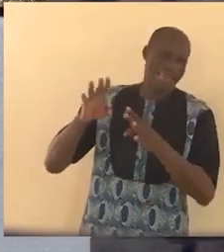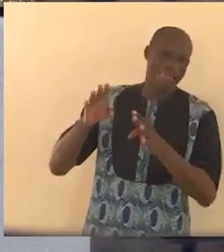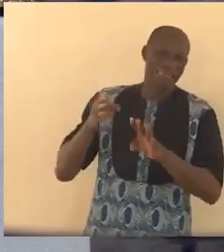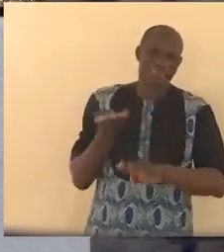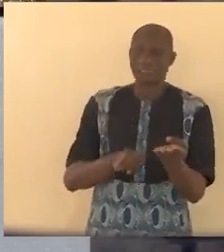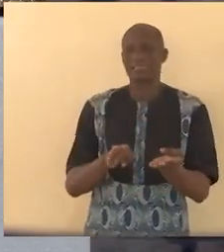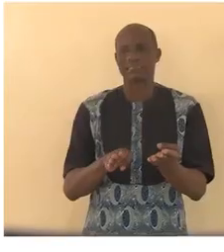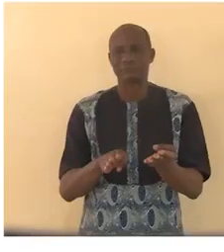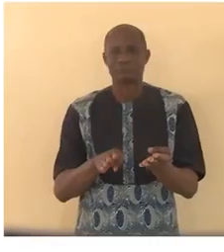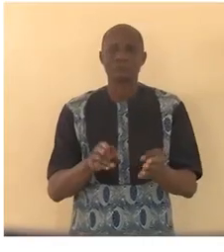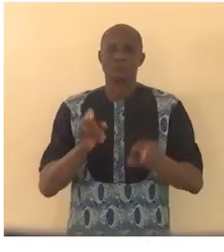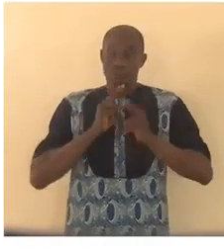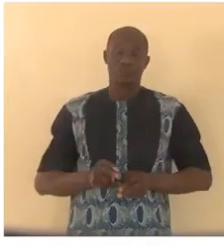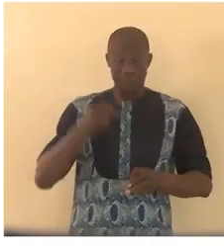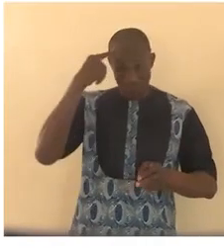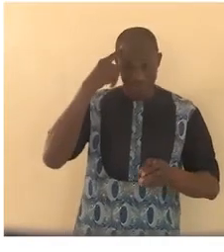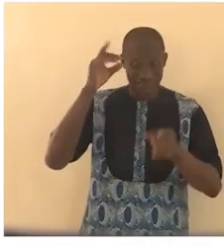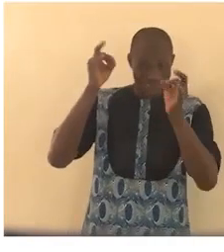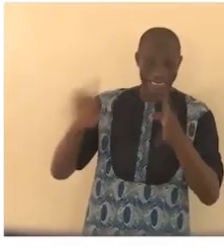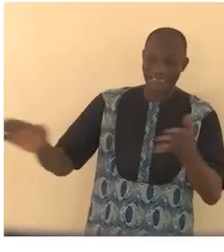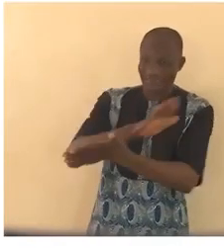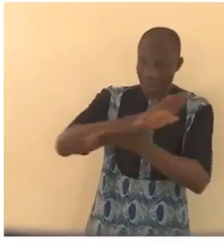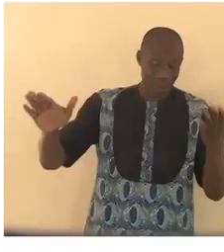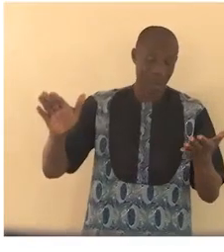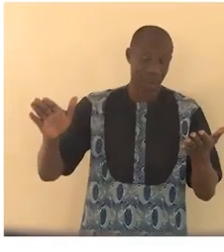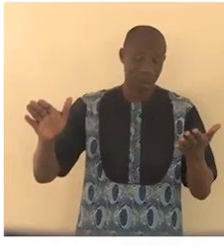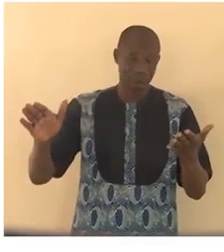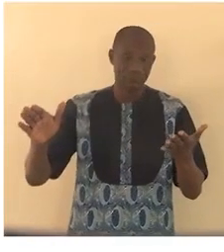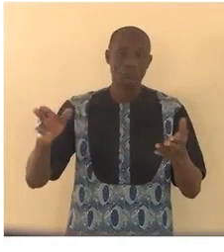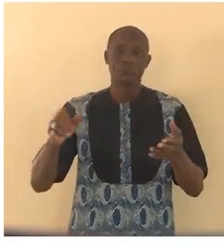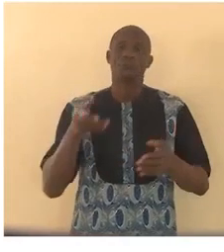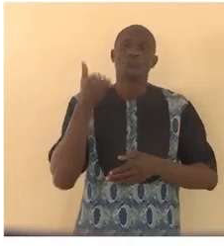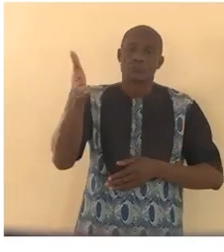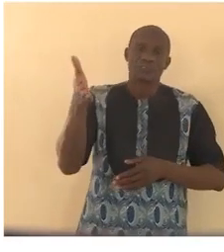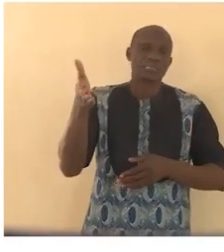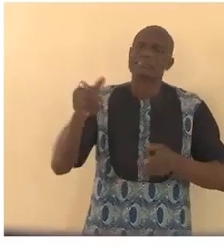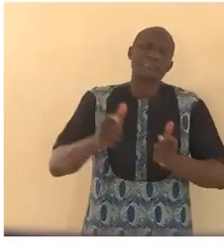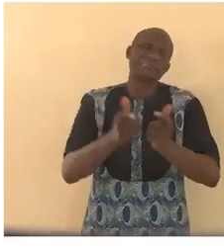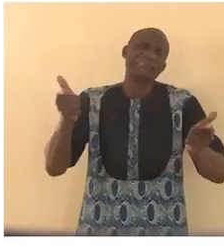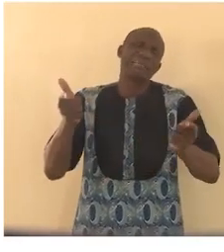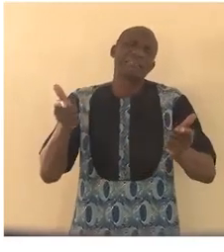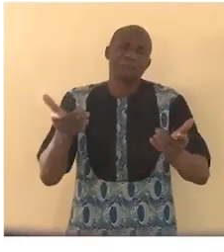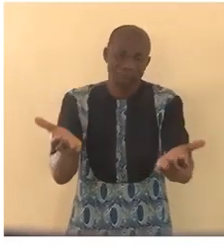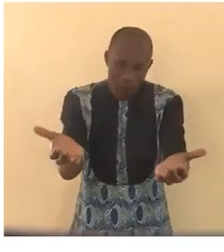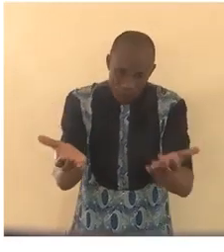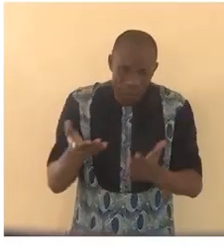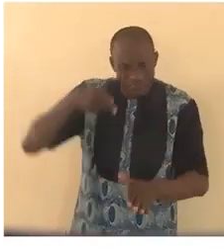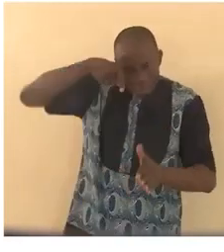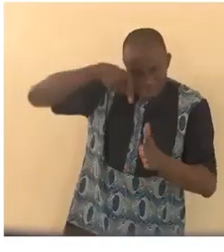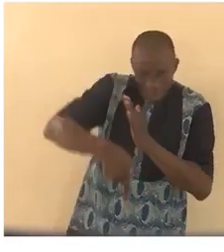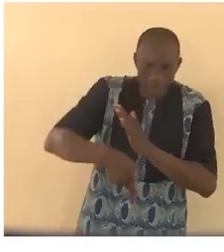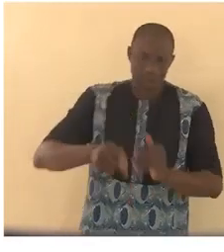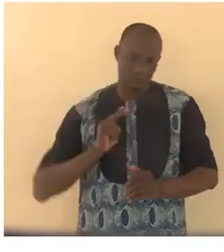mortality. The human mind abhors total destruction and annihilation. There is a profound longing